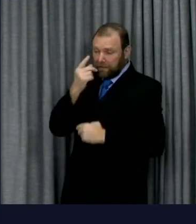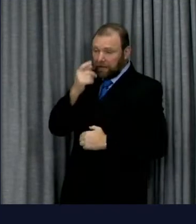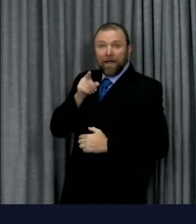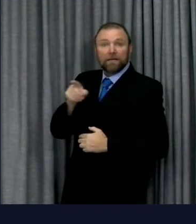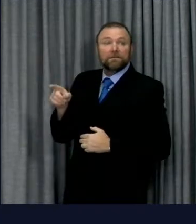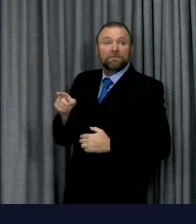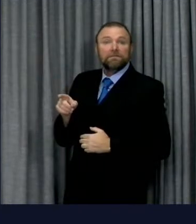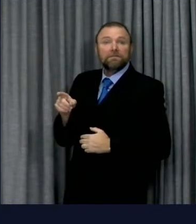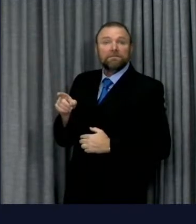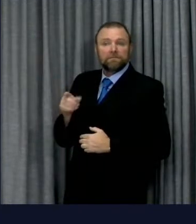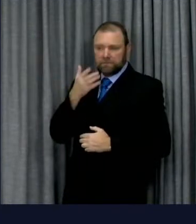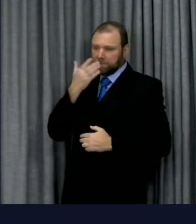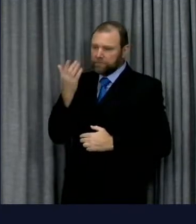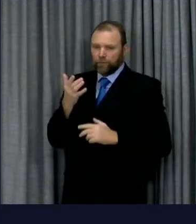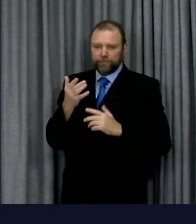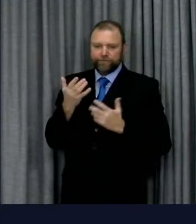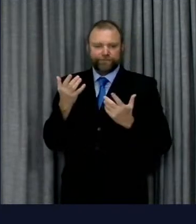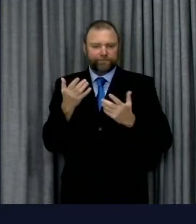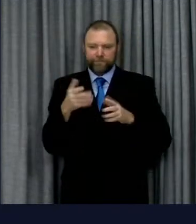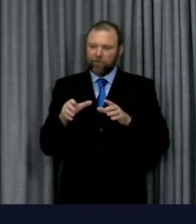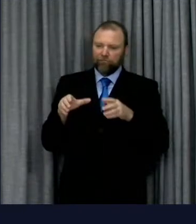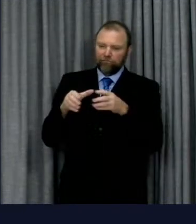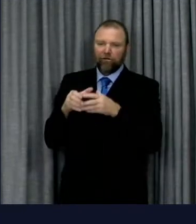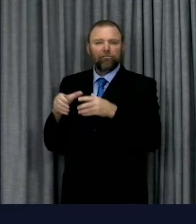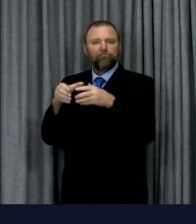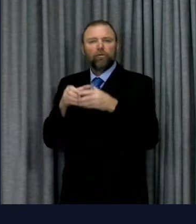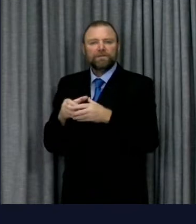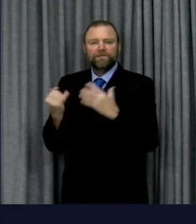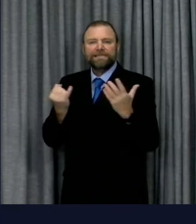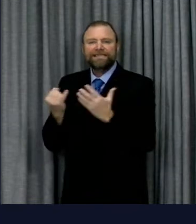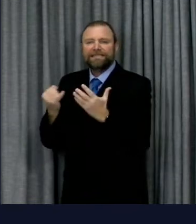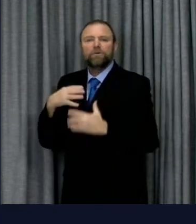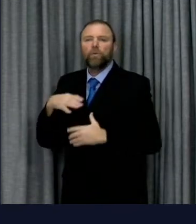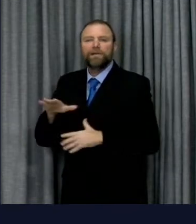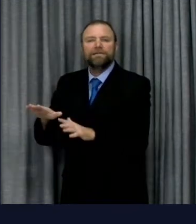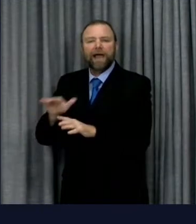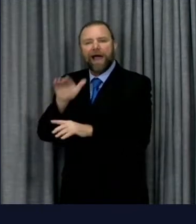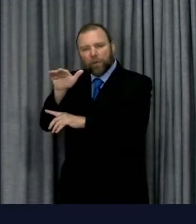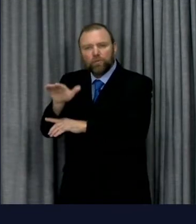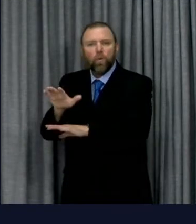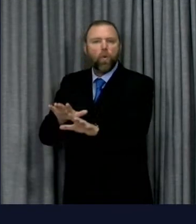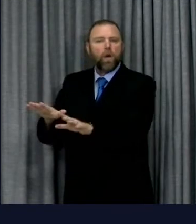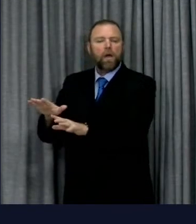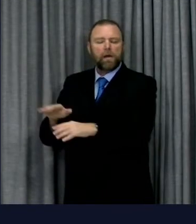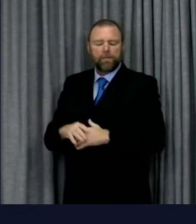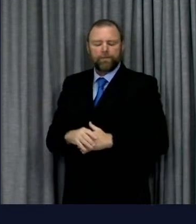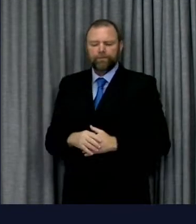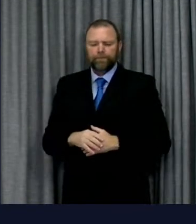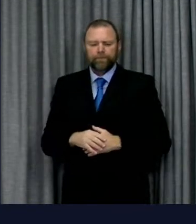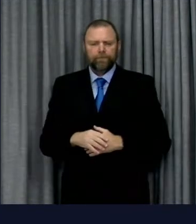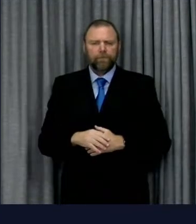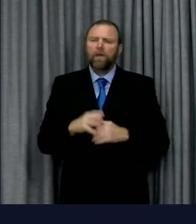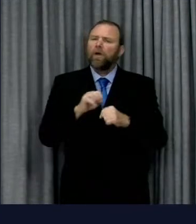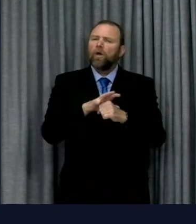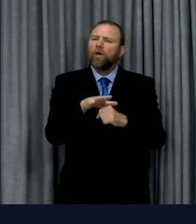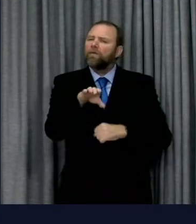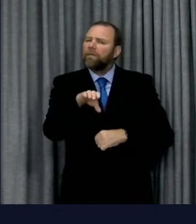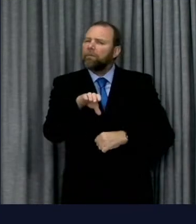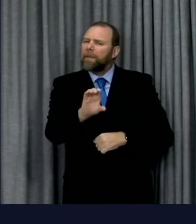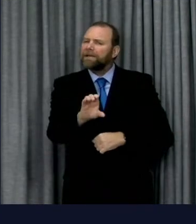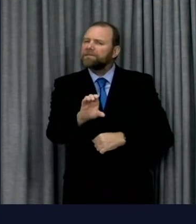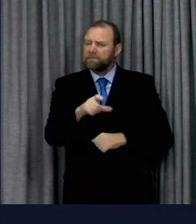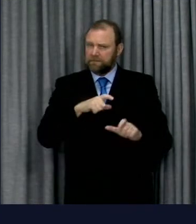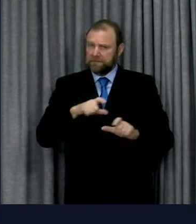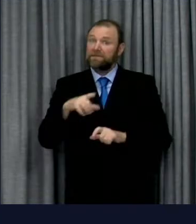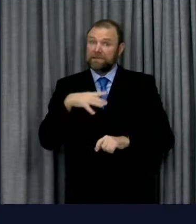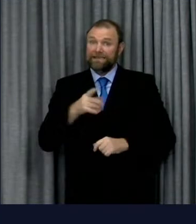additional protective measures such as the rule of 6. The COVID pass will still be required for entry to